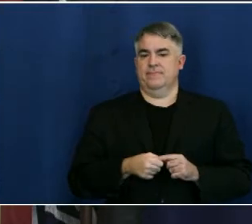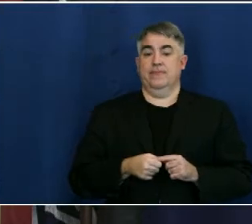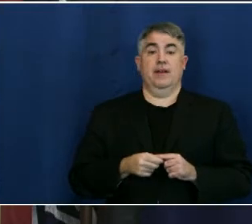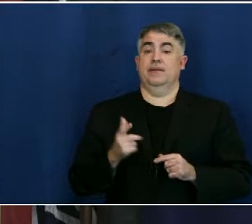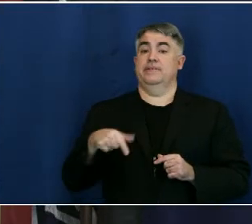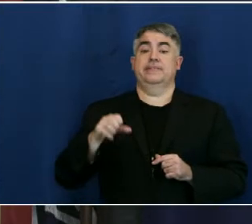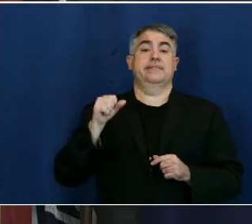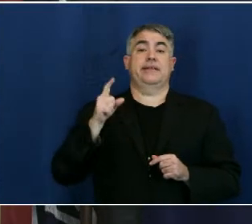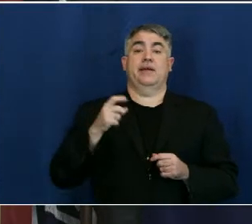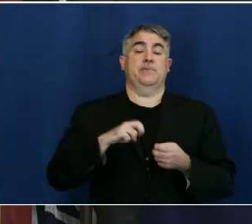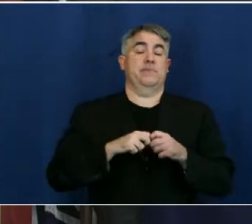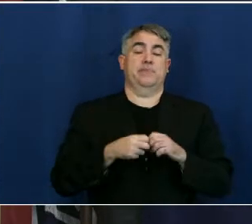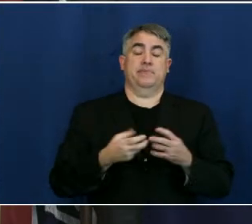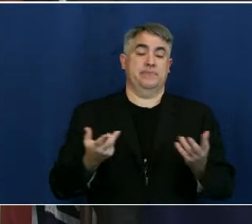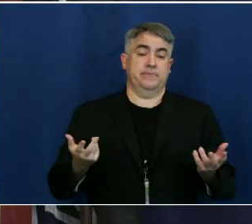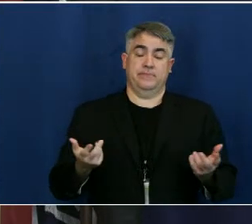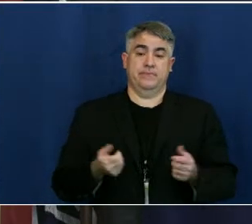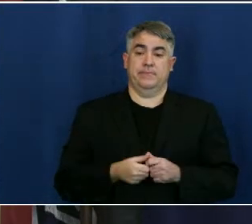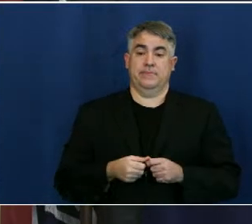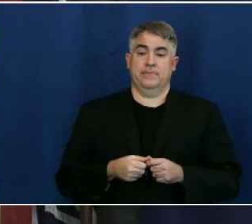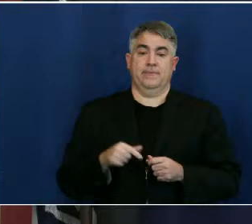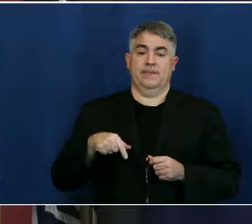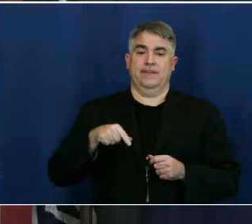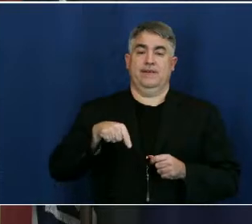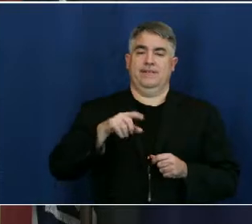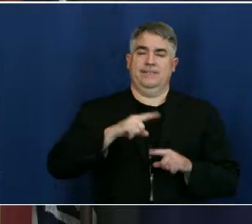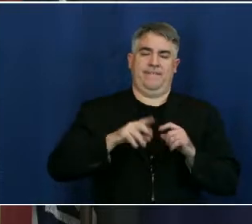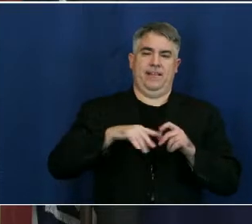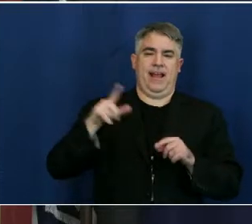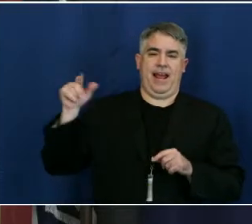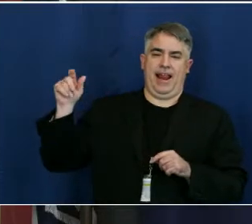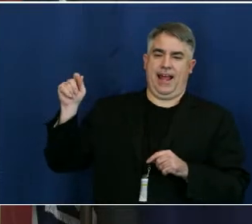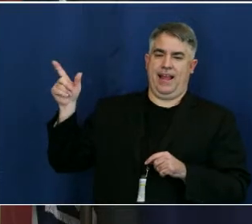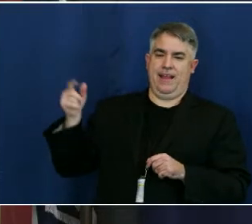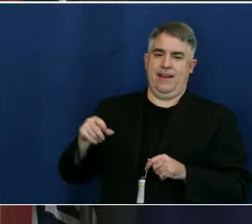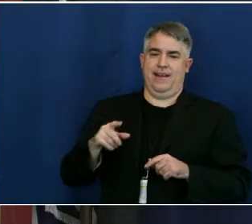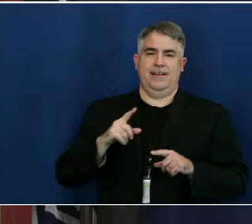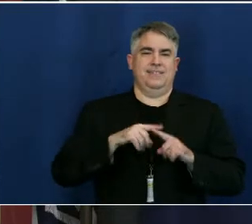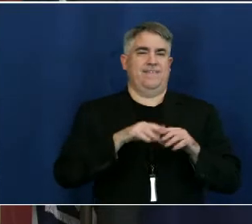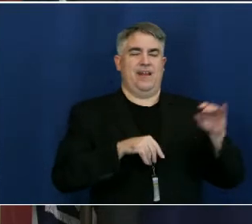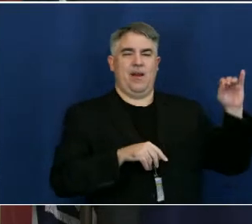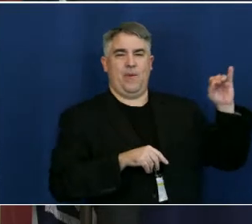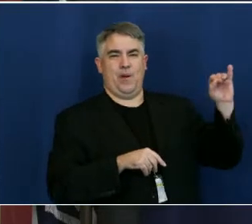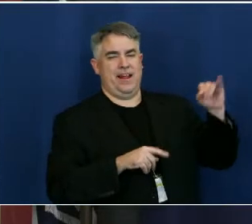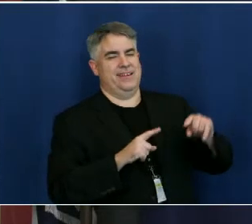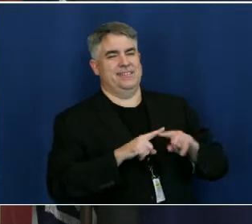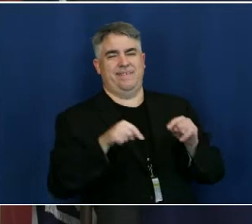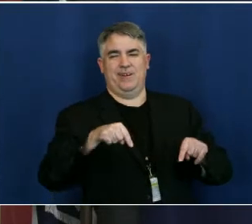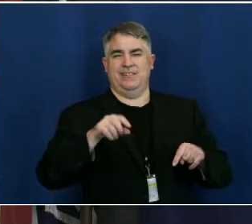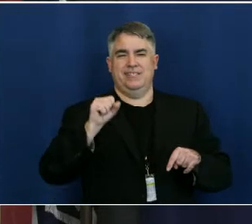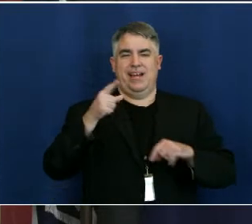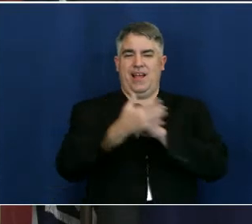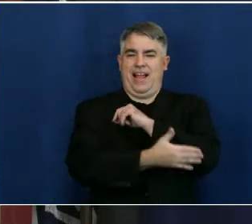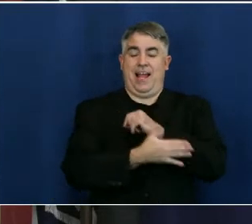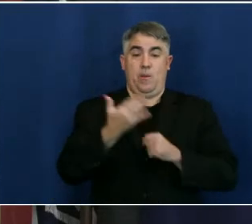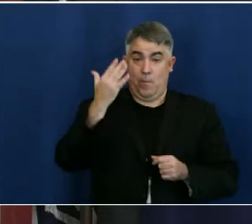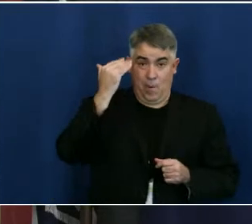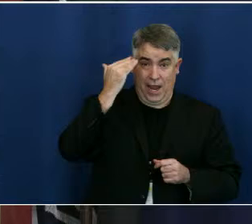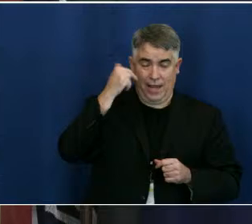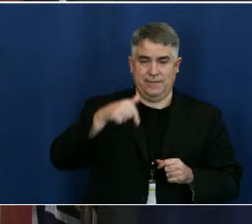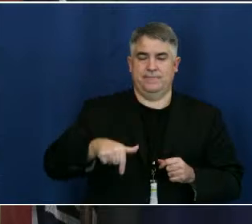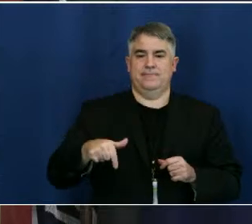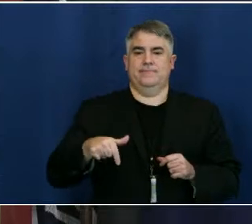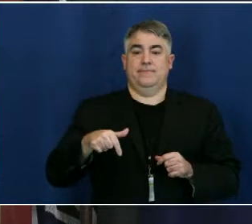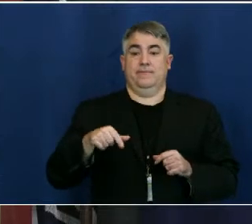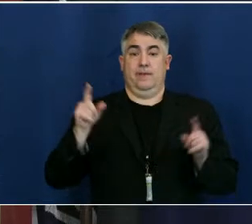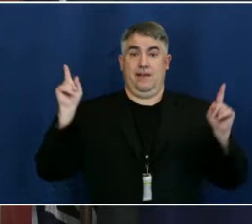with what they're doing in Oakland and LA is we have the opposite problem that other areas have. Other counties have a problem of they